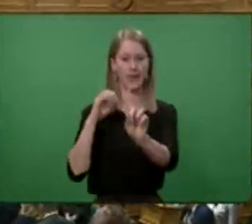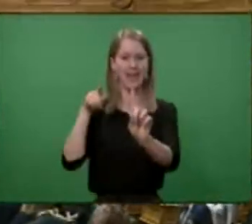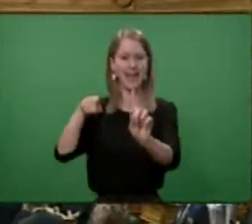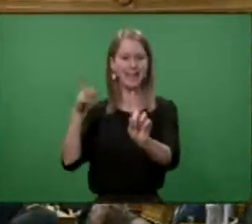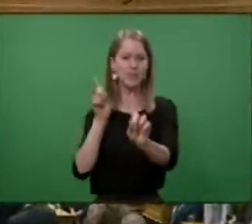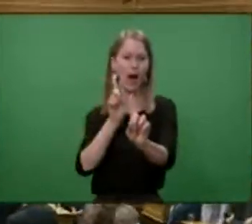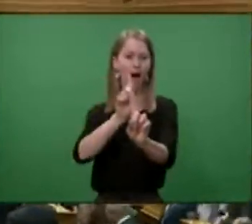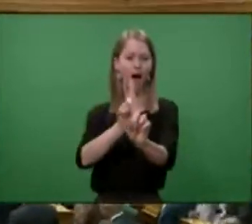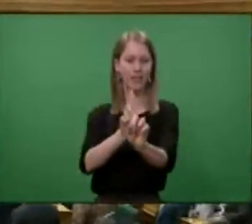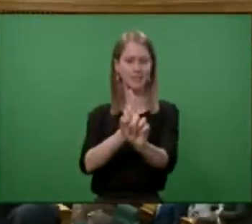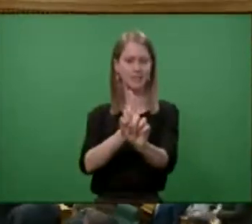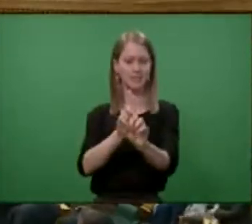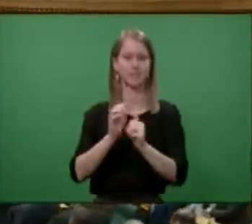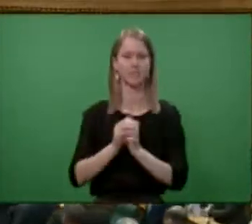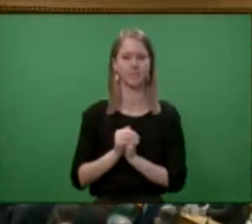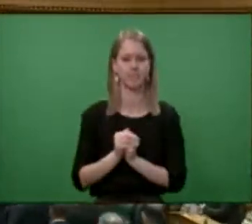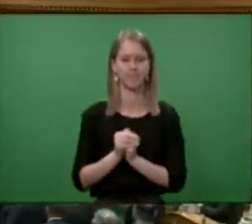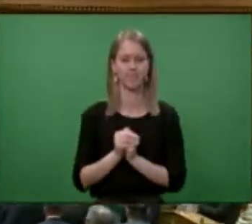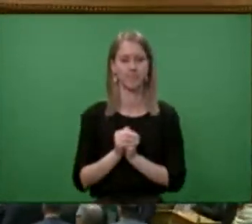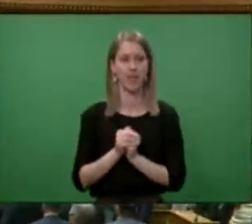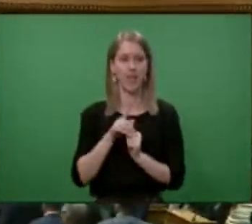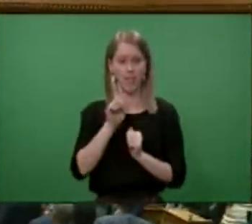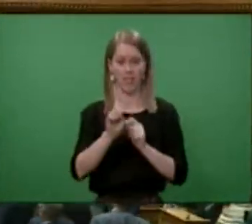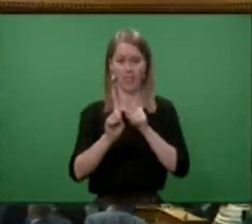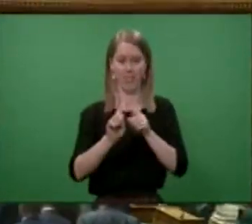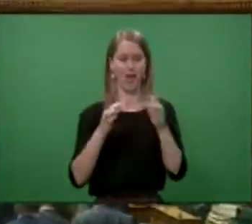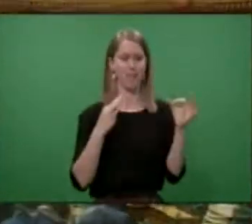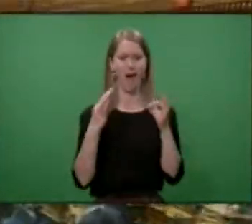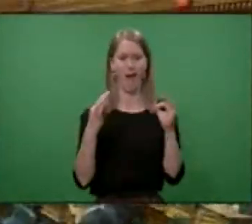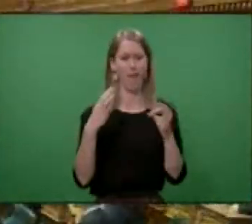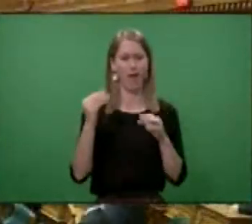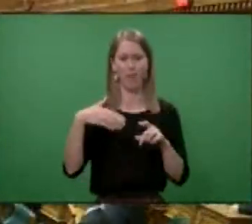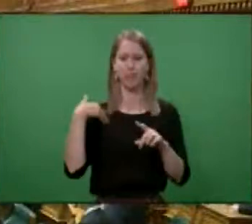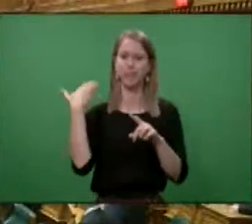They've been Sergeant at Arms in the Royal Household since the Middle Ages.